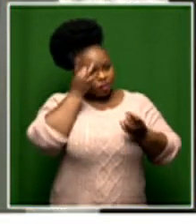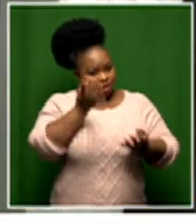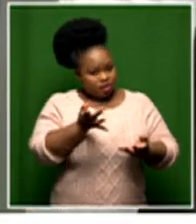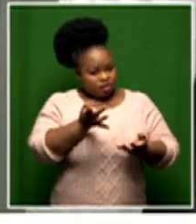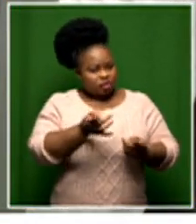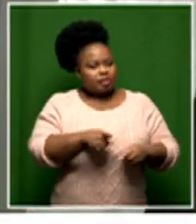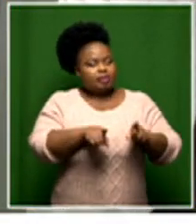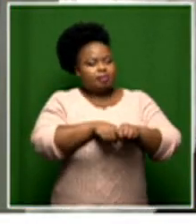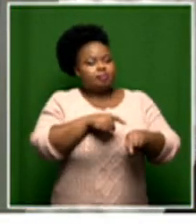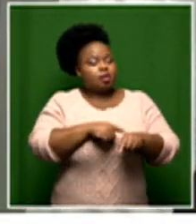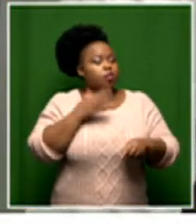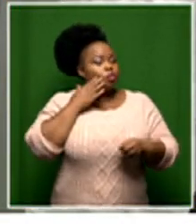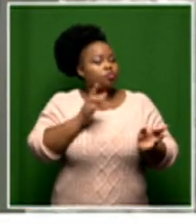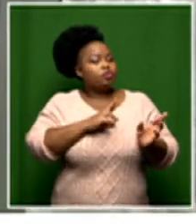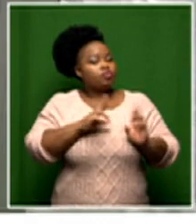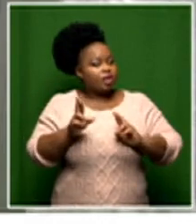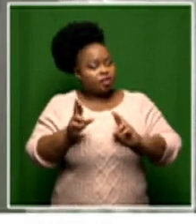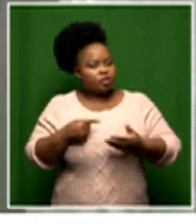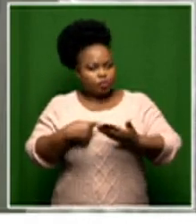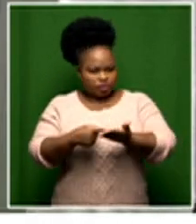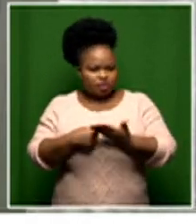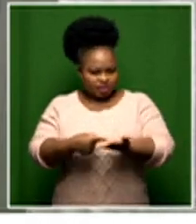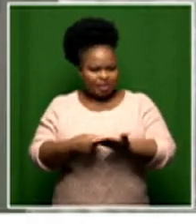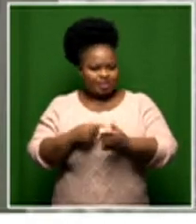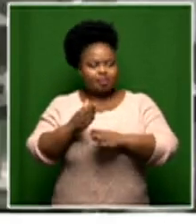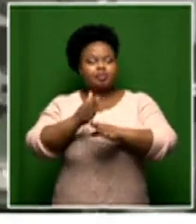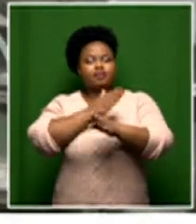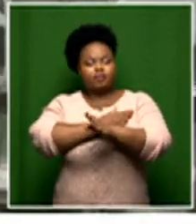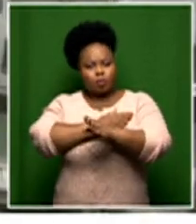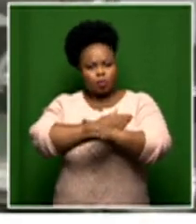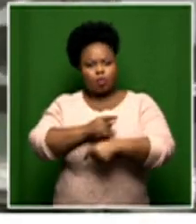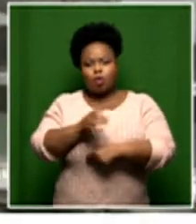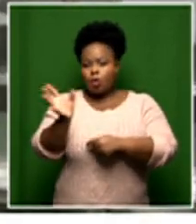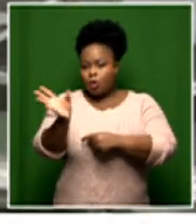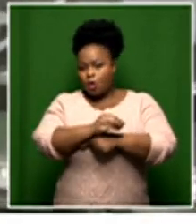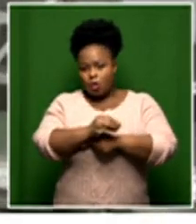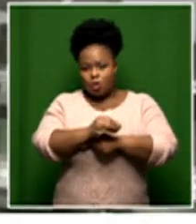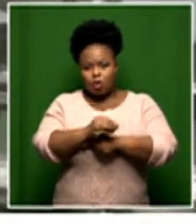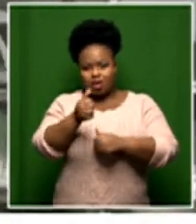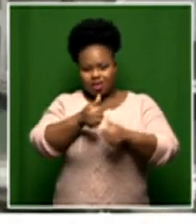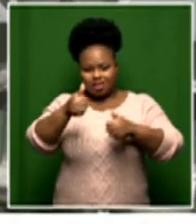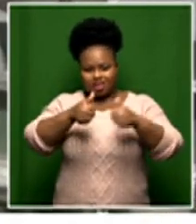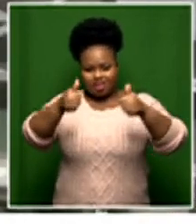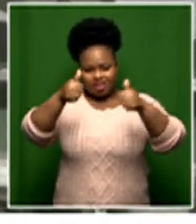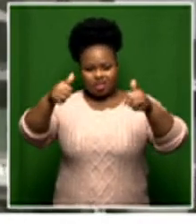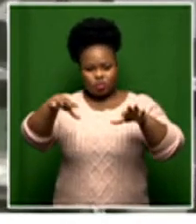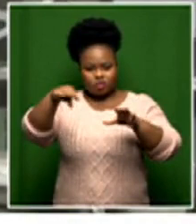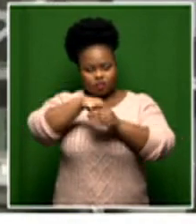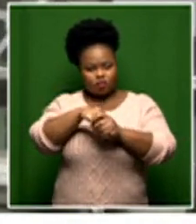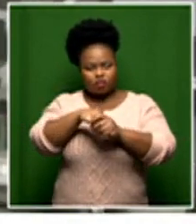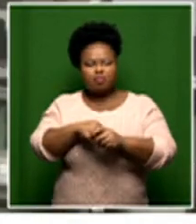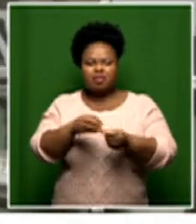as we are ready to discuss, even before we meet all the players. So there are going to be many of